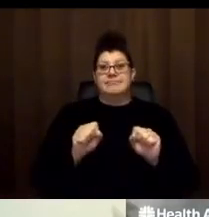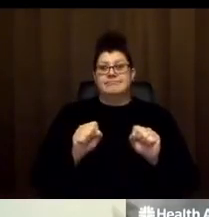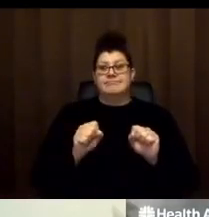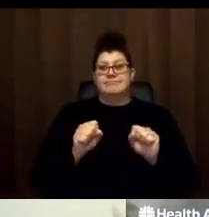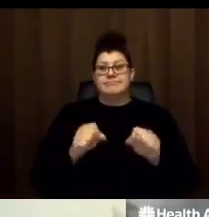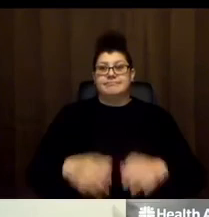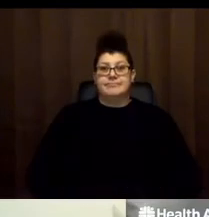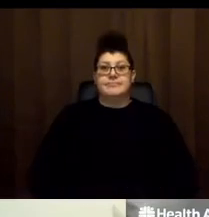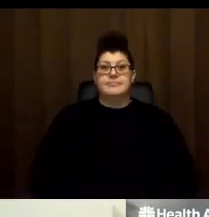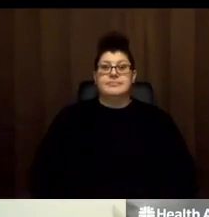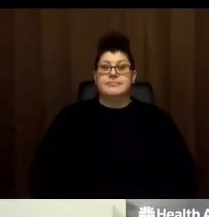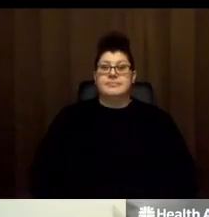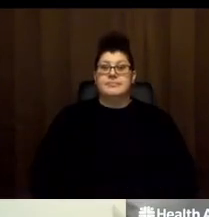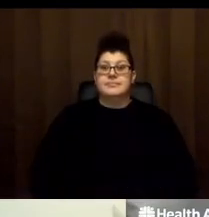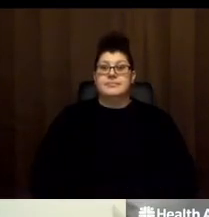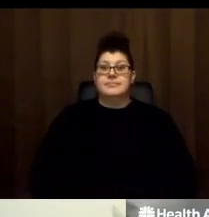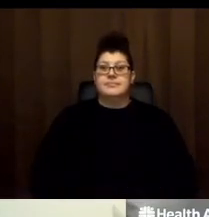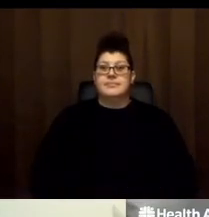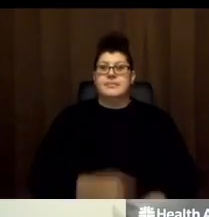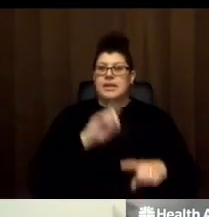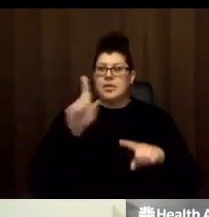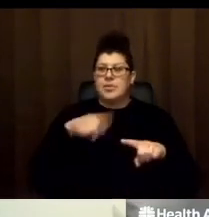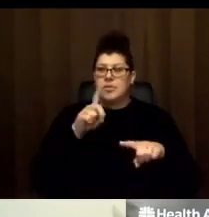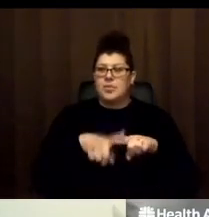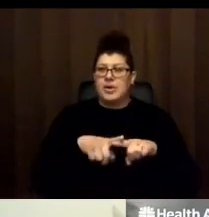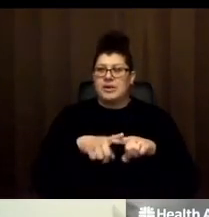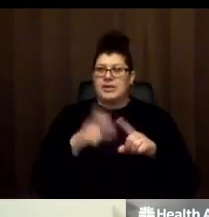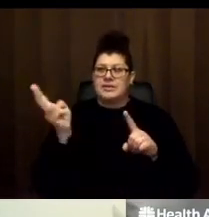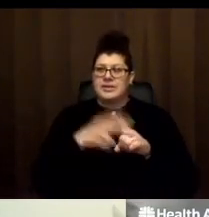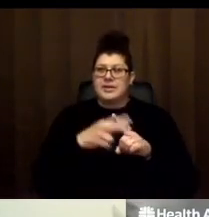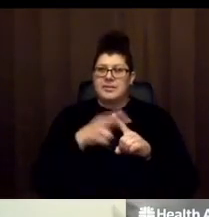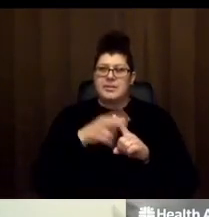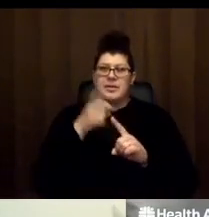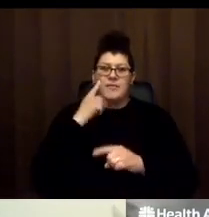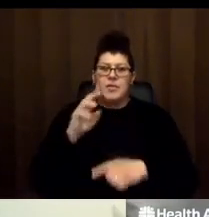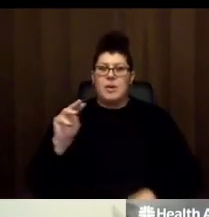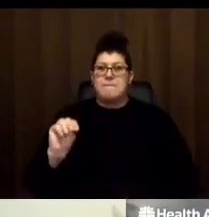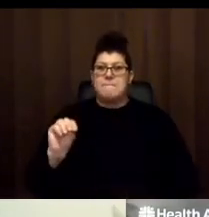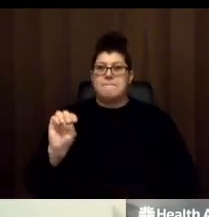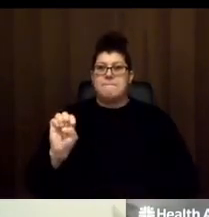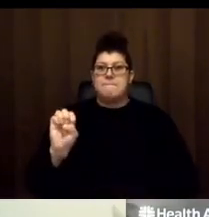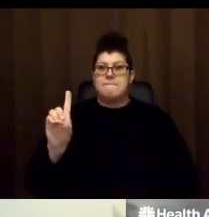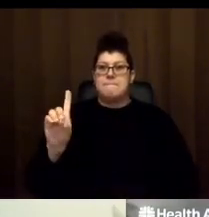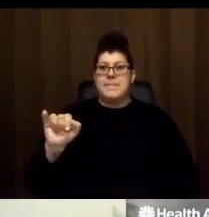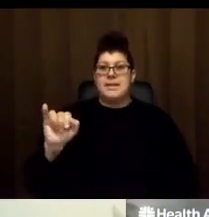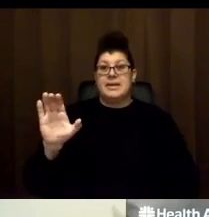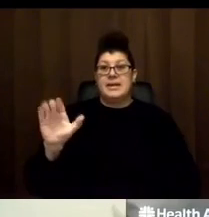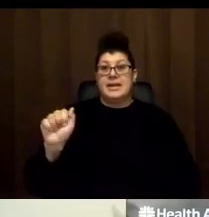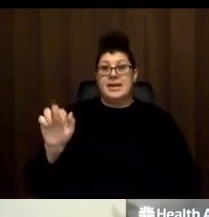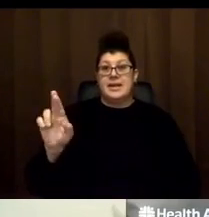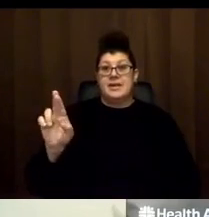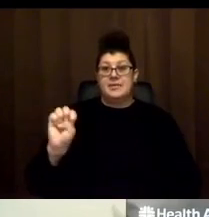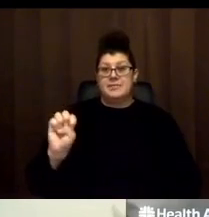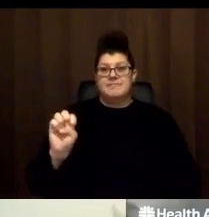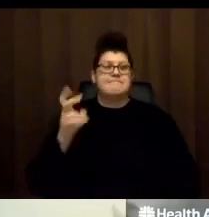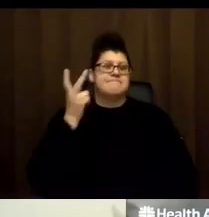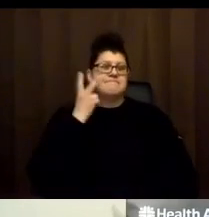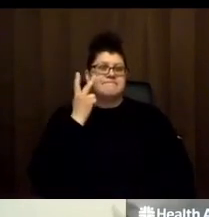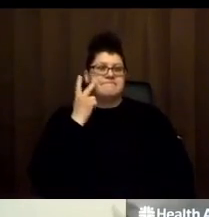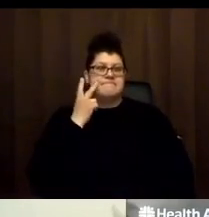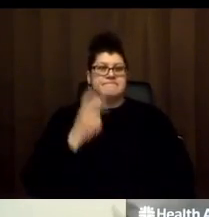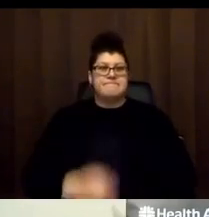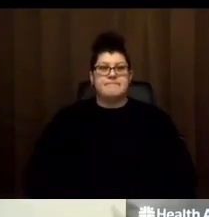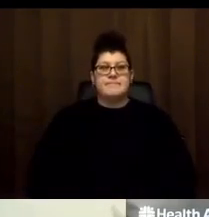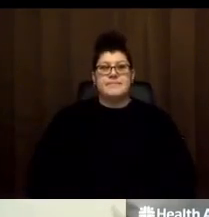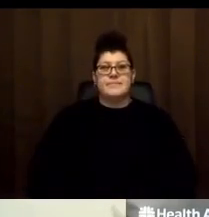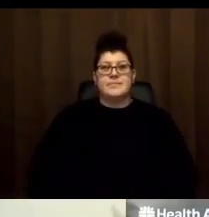So what time of year can you enroll in a Medicare or Medicare Advantage plan? Let's take a quick look at that. There are